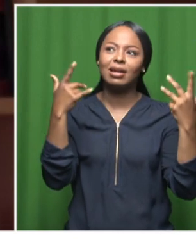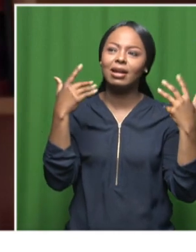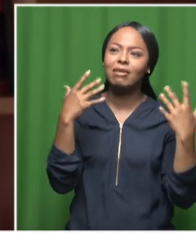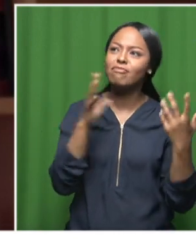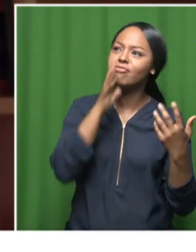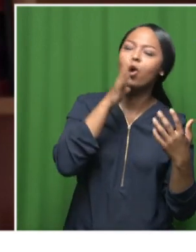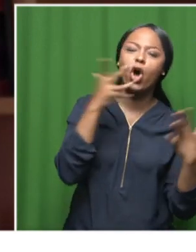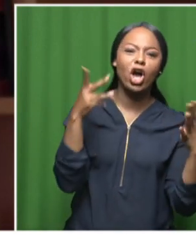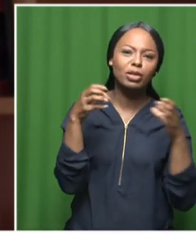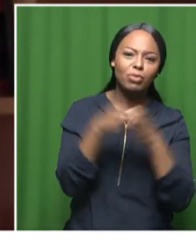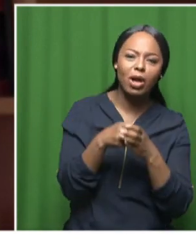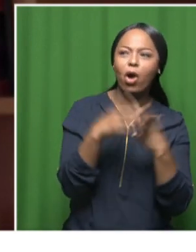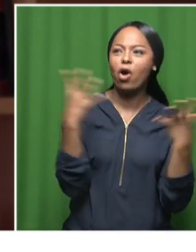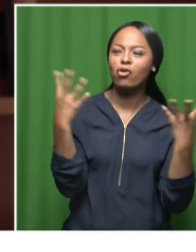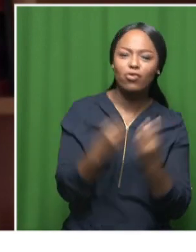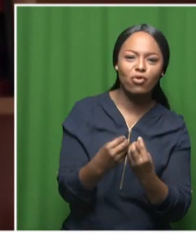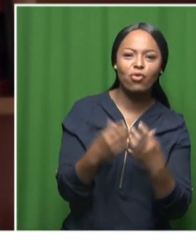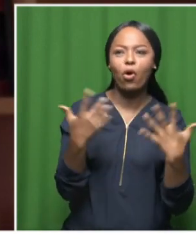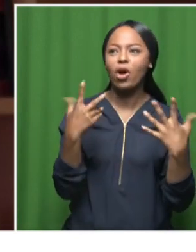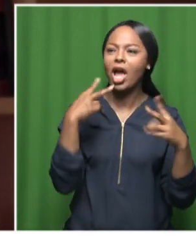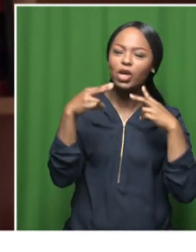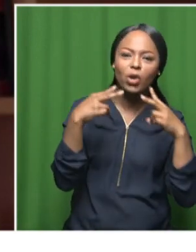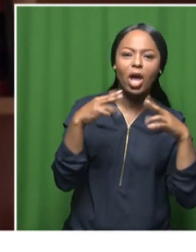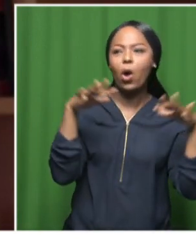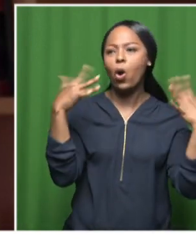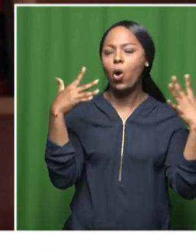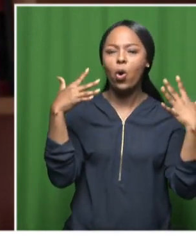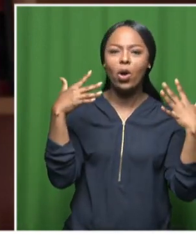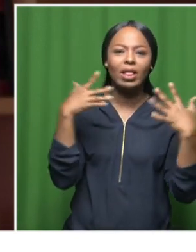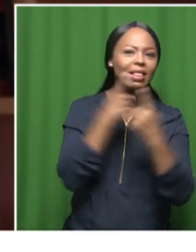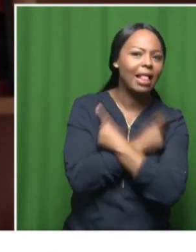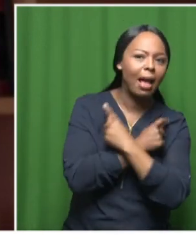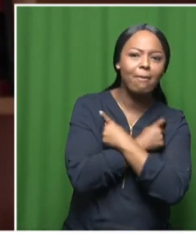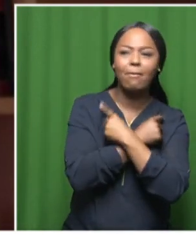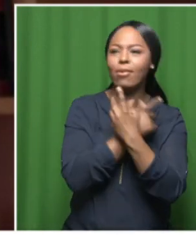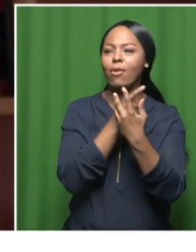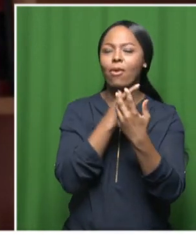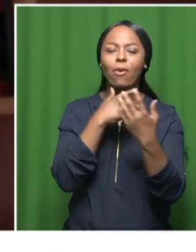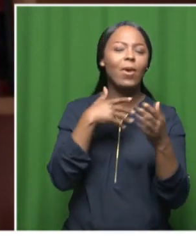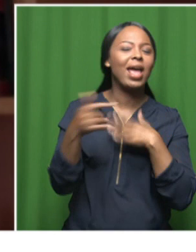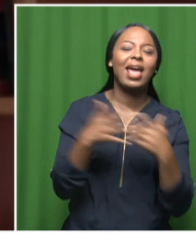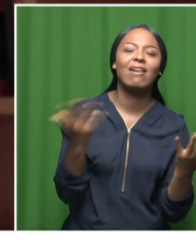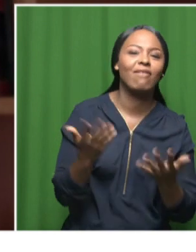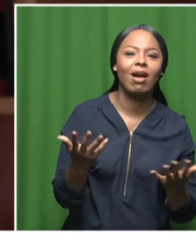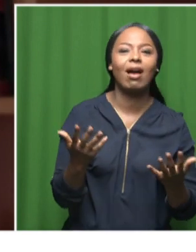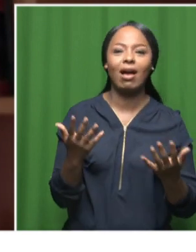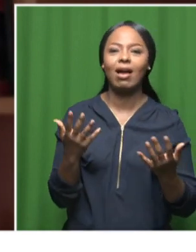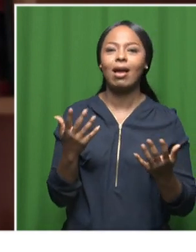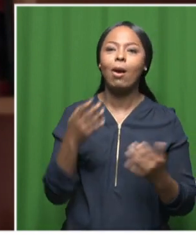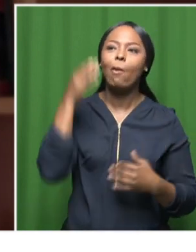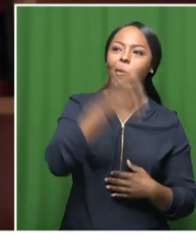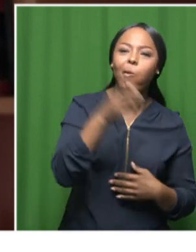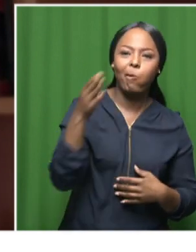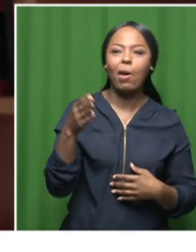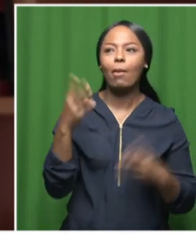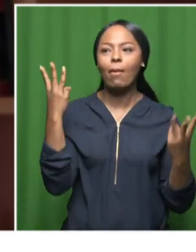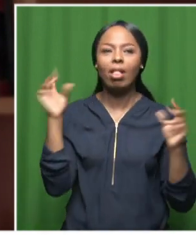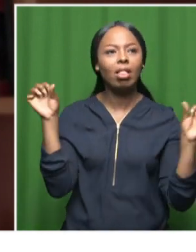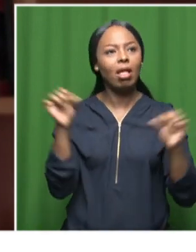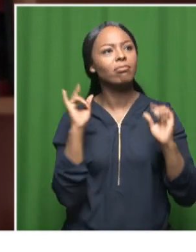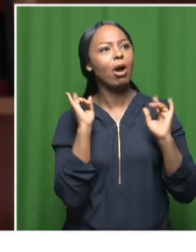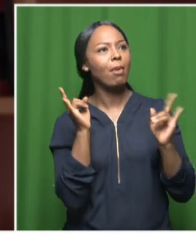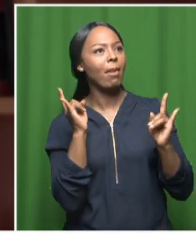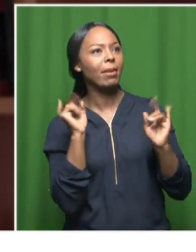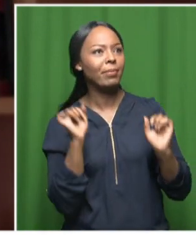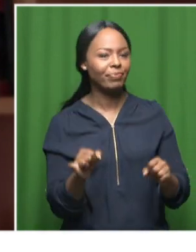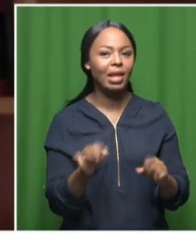little, restaurants or clubs or wherever they may be, in open spaces. But I think what also